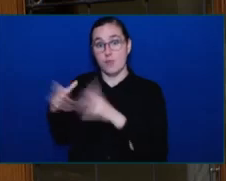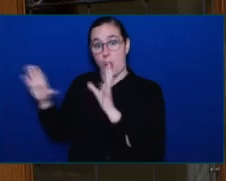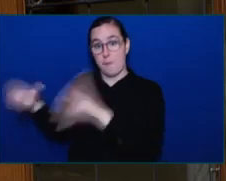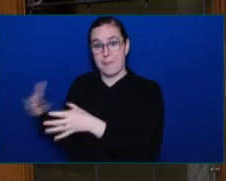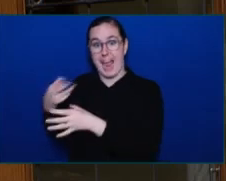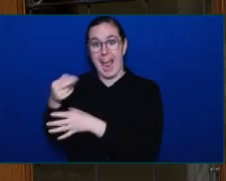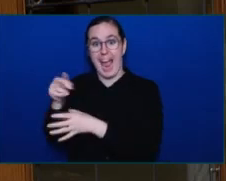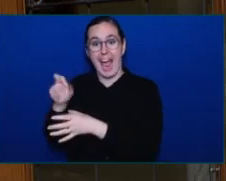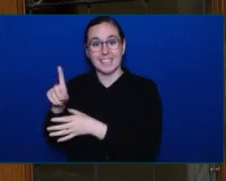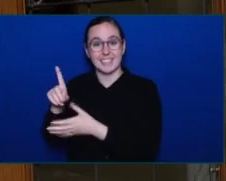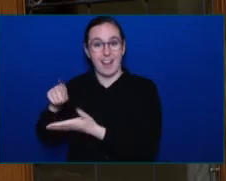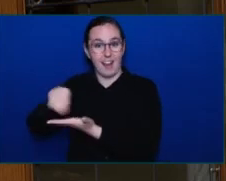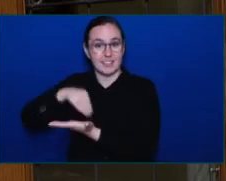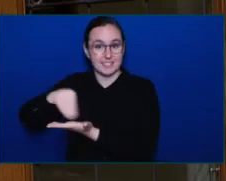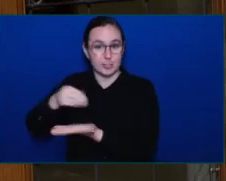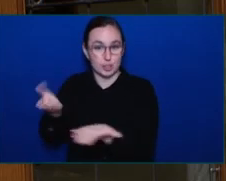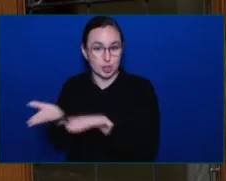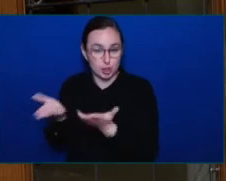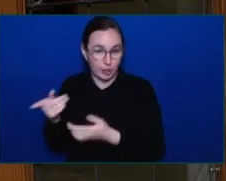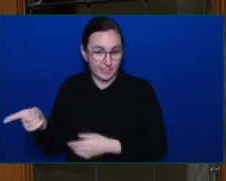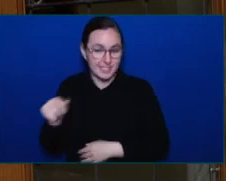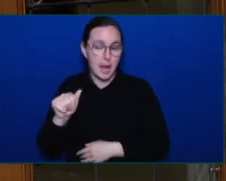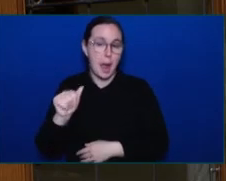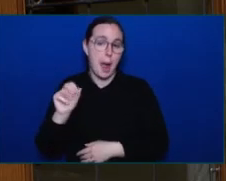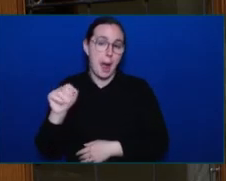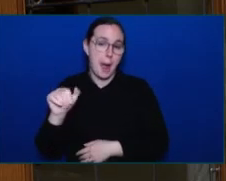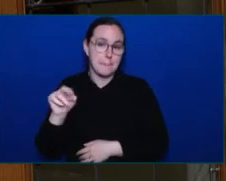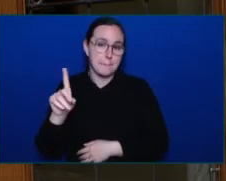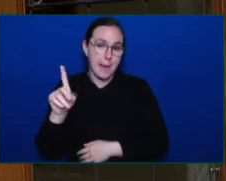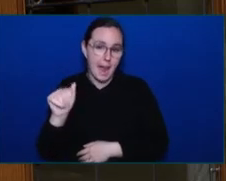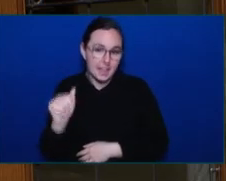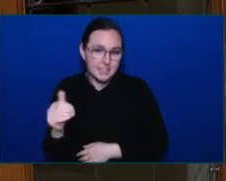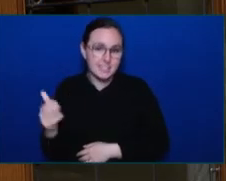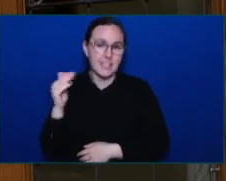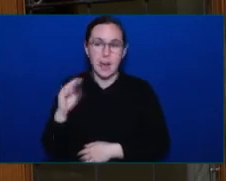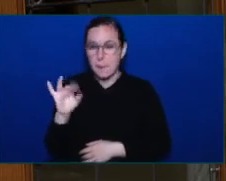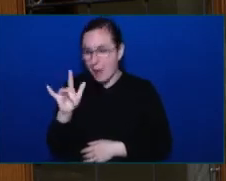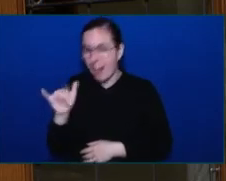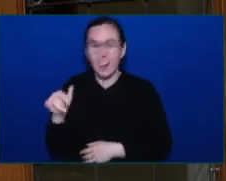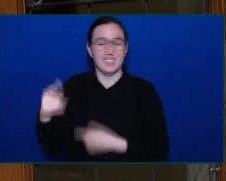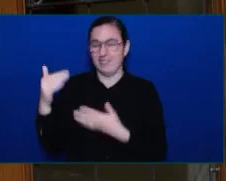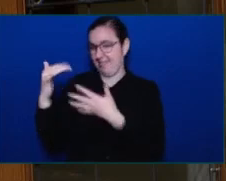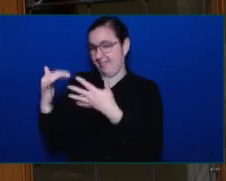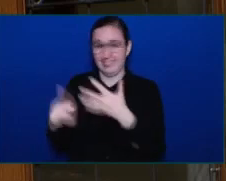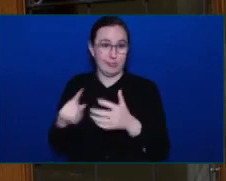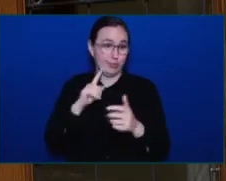and the entire Hansard Broadcasting, Transcribing, and Publishing teams. Thank you, Honourable Speaker.